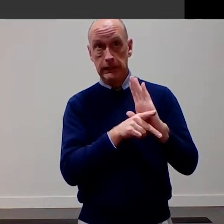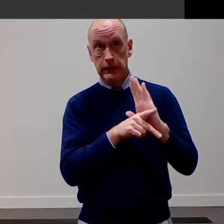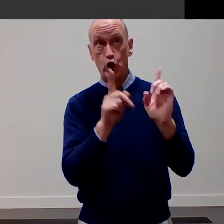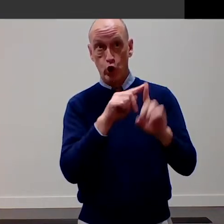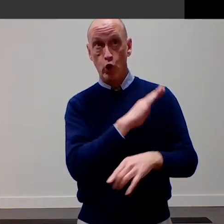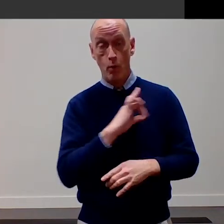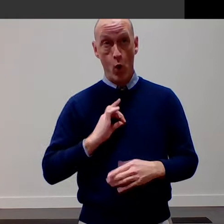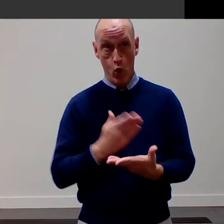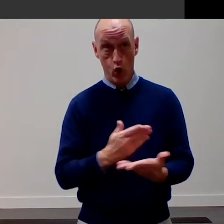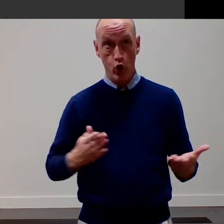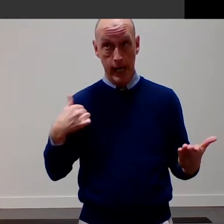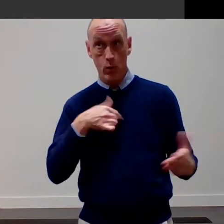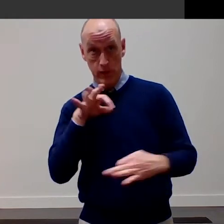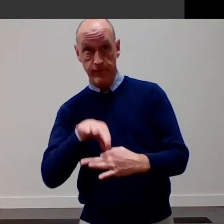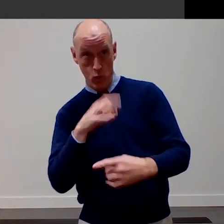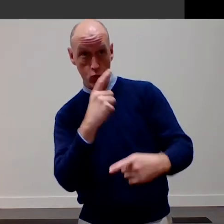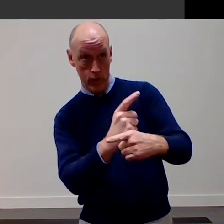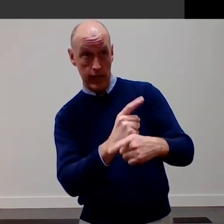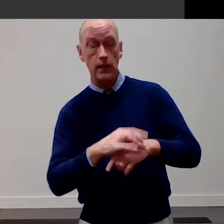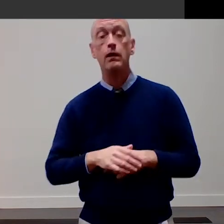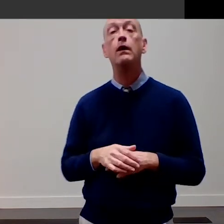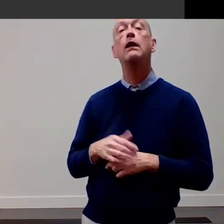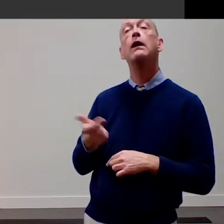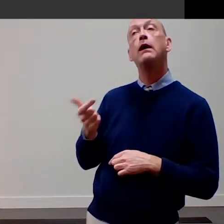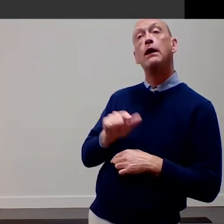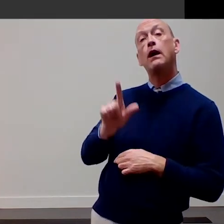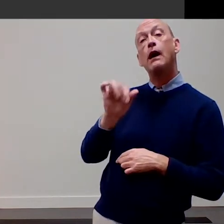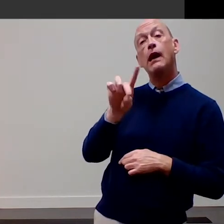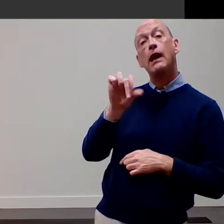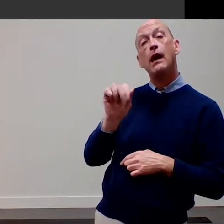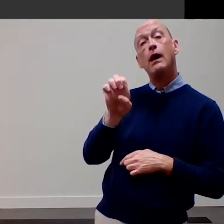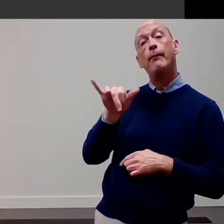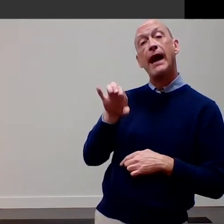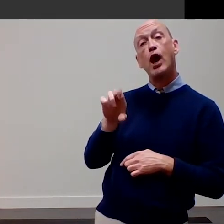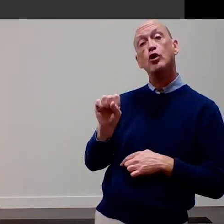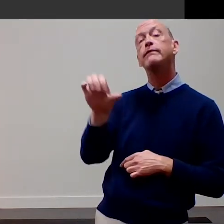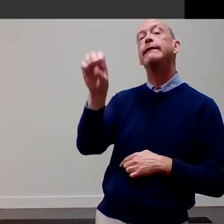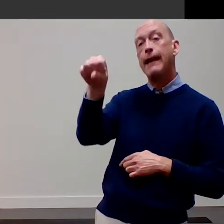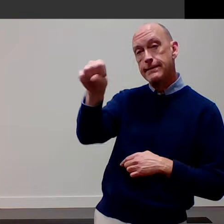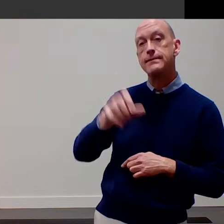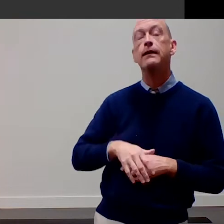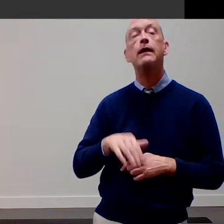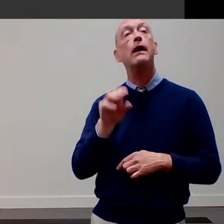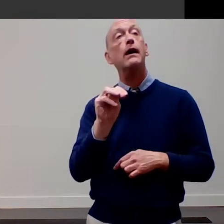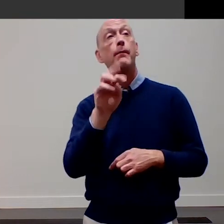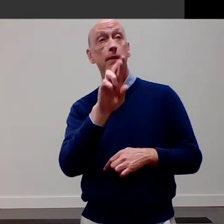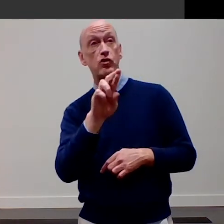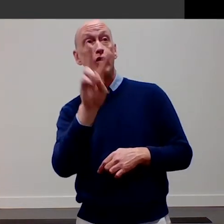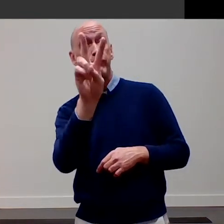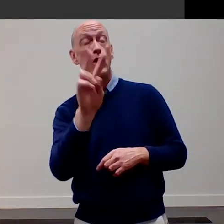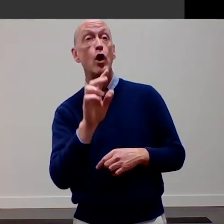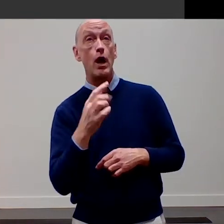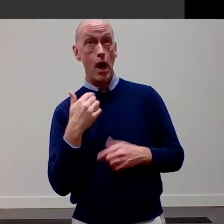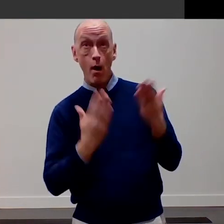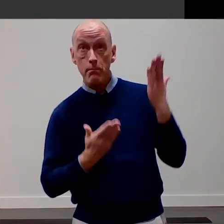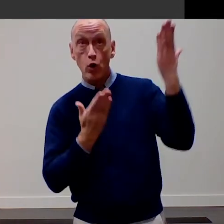to the board for us to vote on. Is that correct? Yes. Okay. It's been, do I have a motion